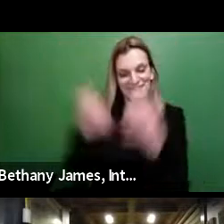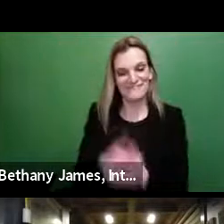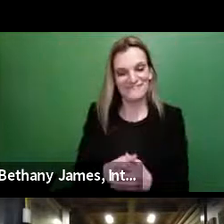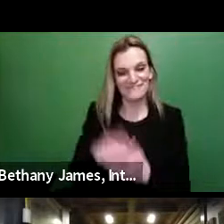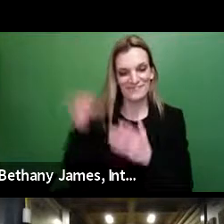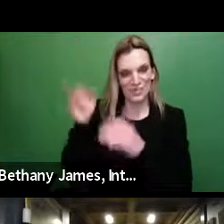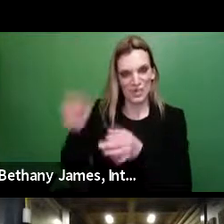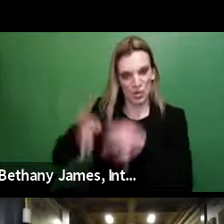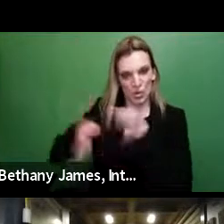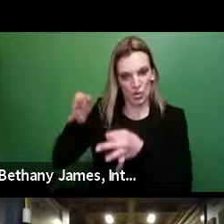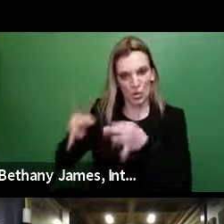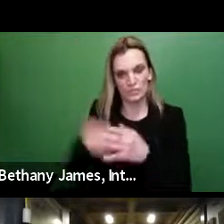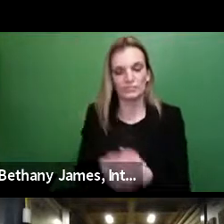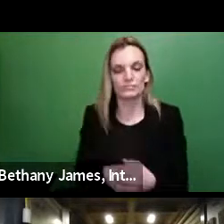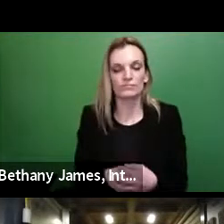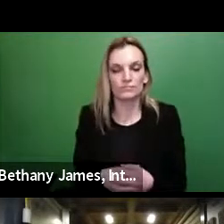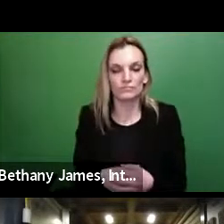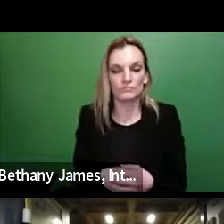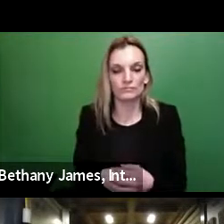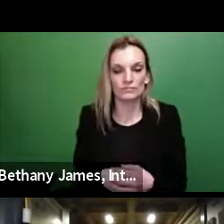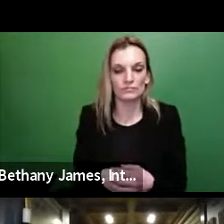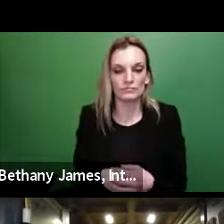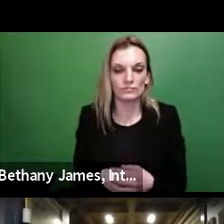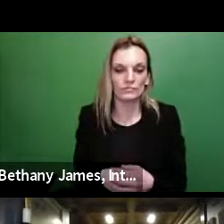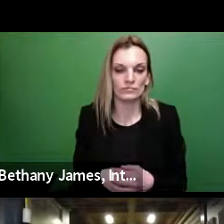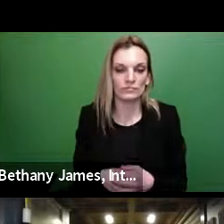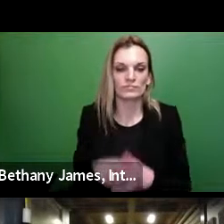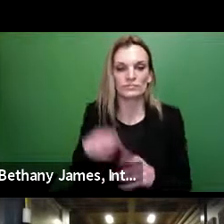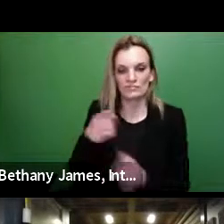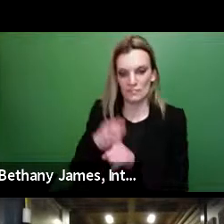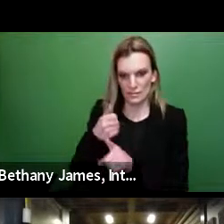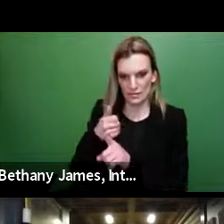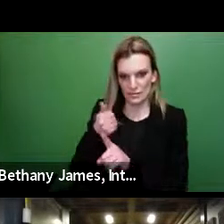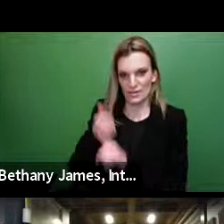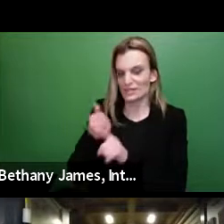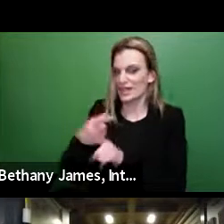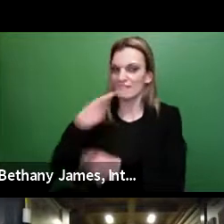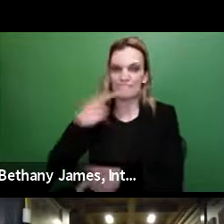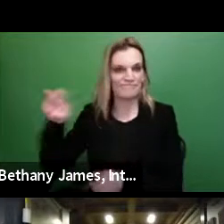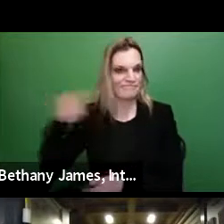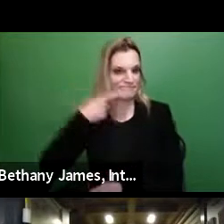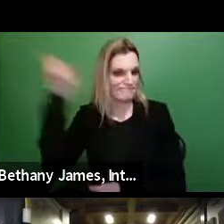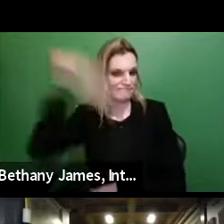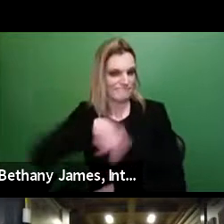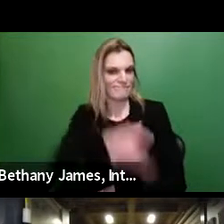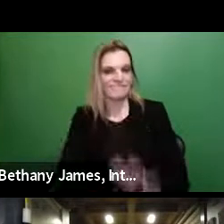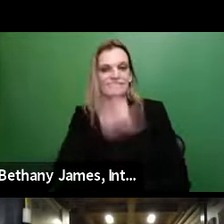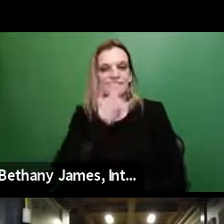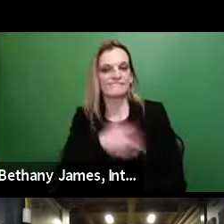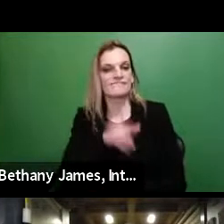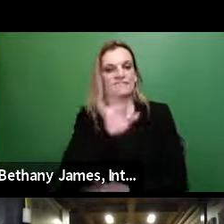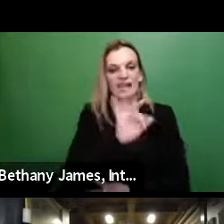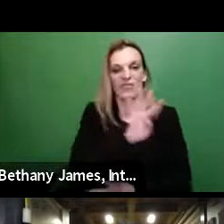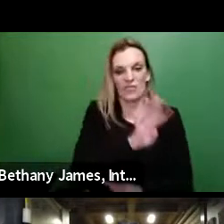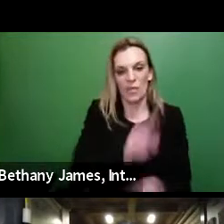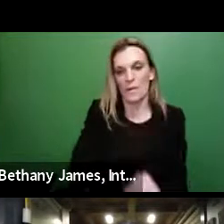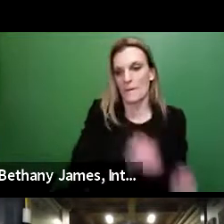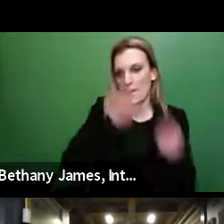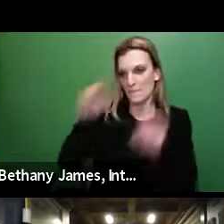6-3 decision in 1944. After World War II, Korematsu moved to Michigan. His conviction